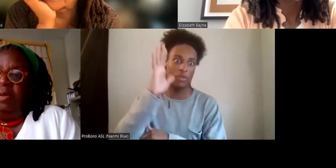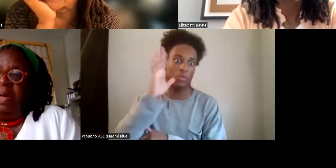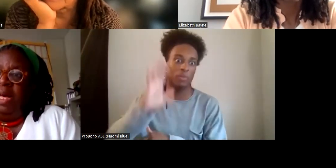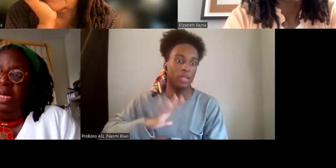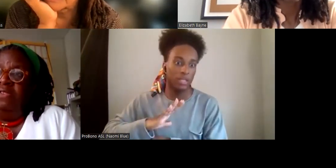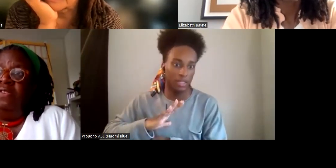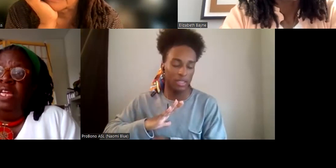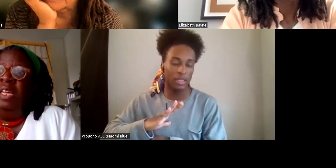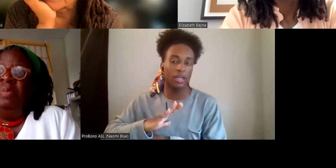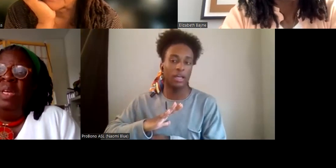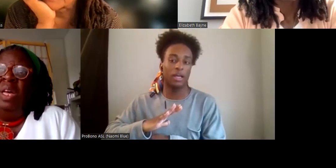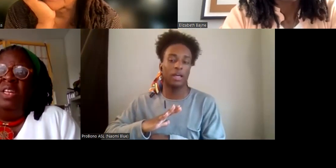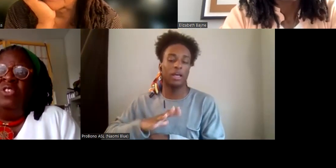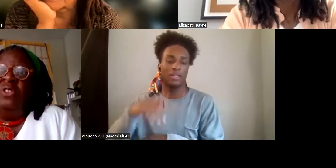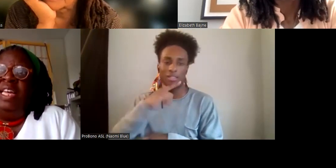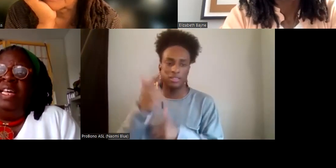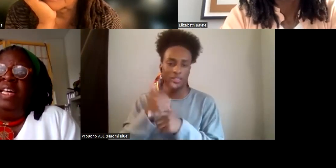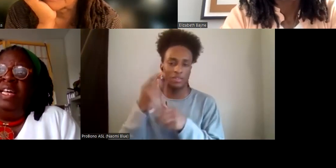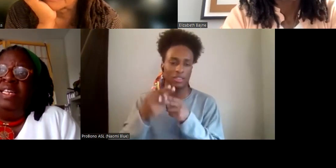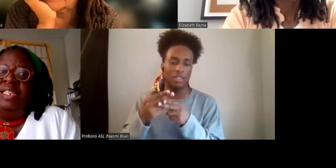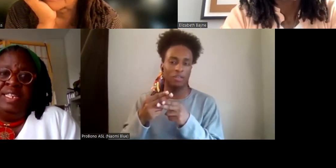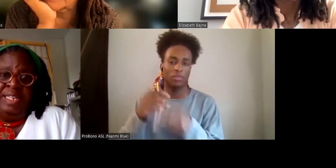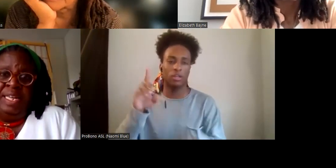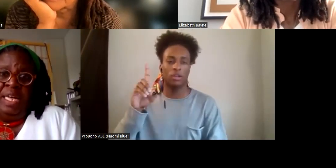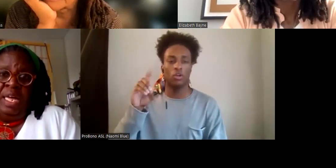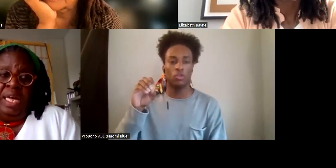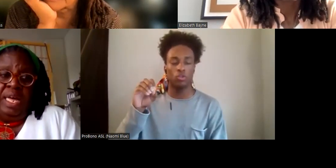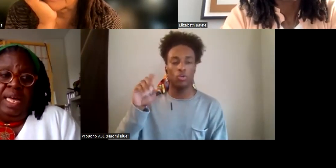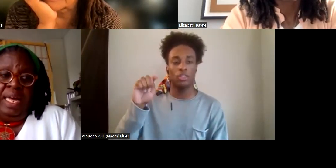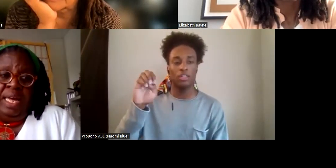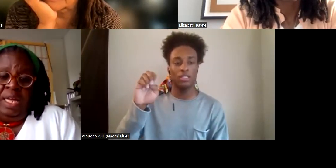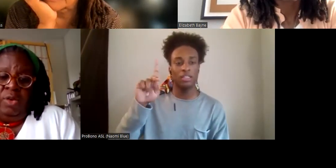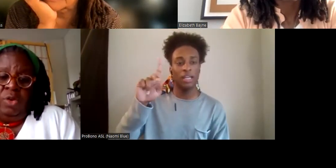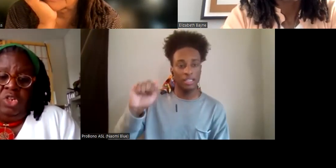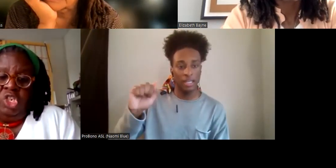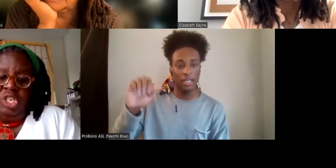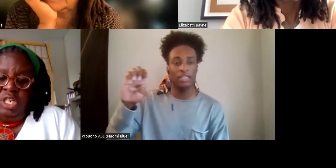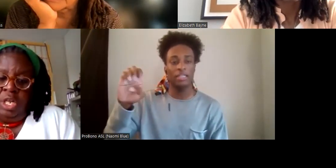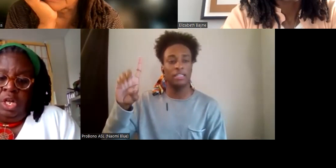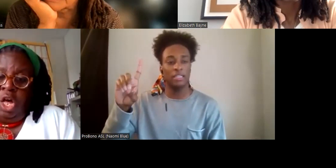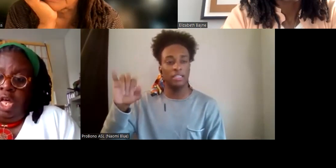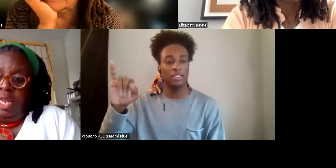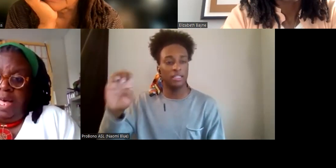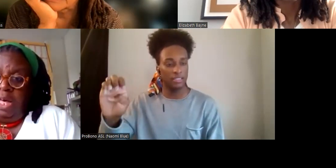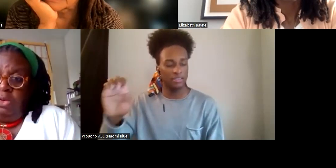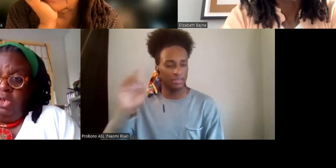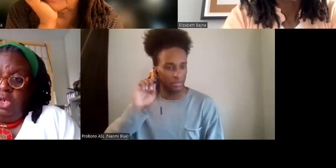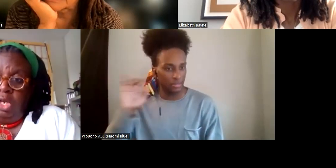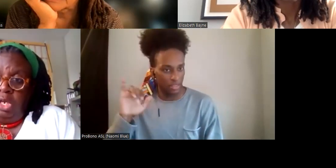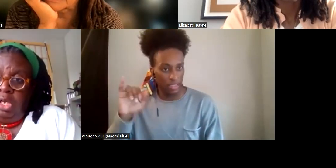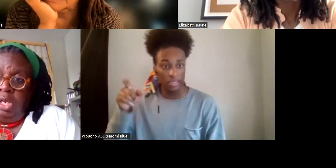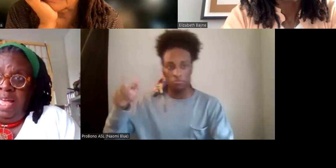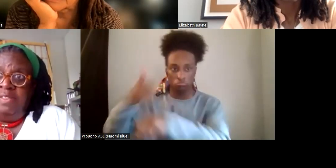put together by a sister named Joteka Edie. And she did a call